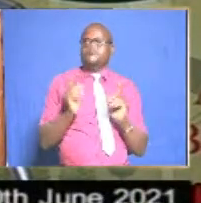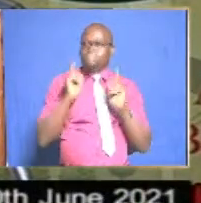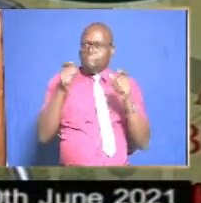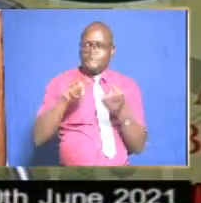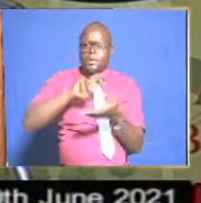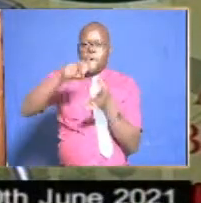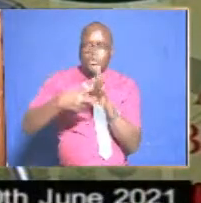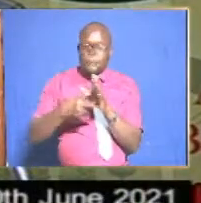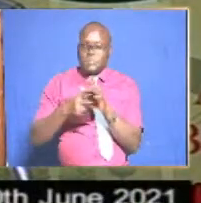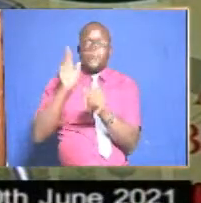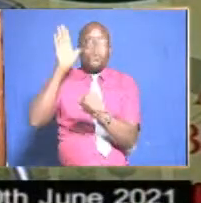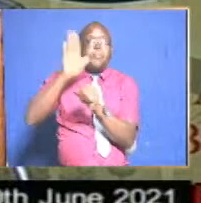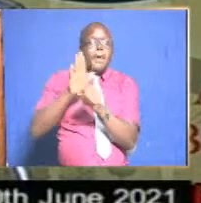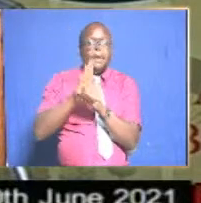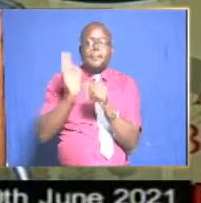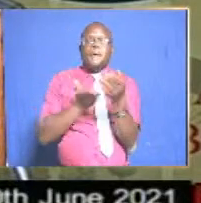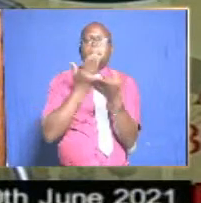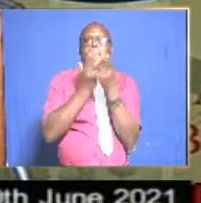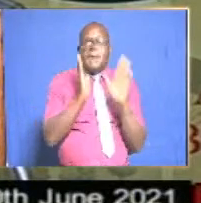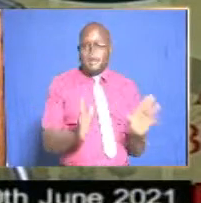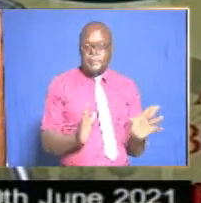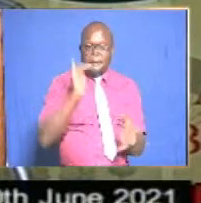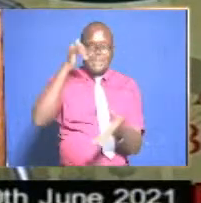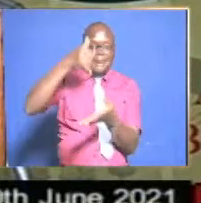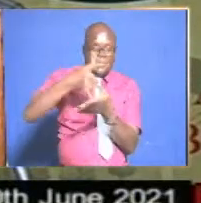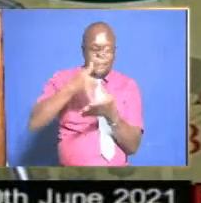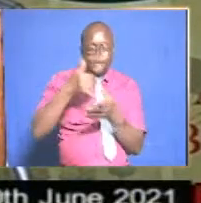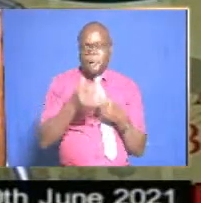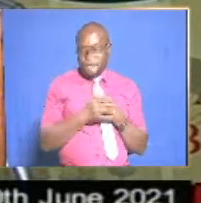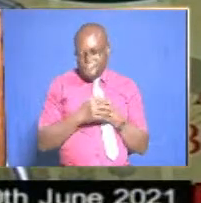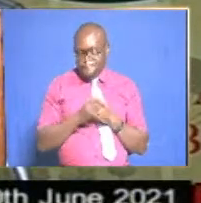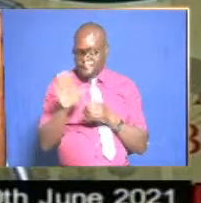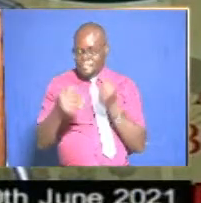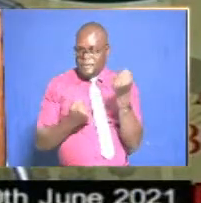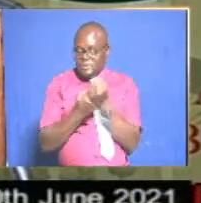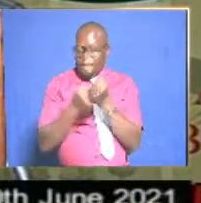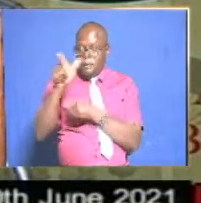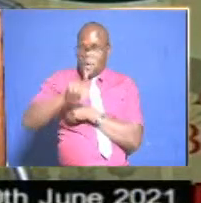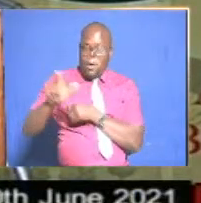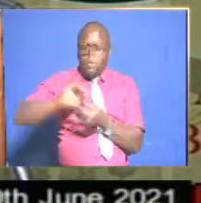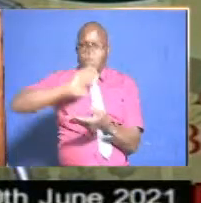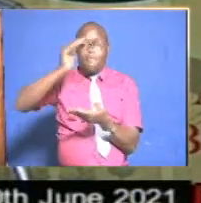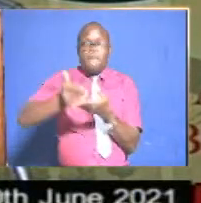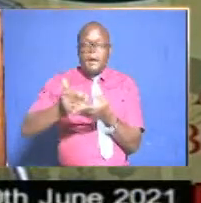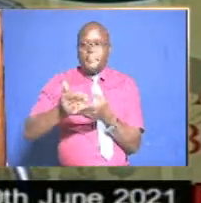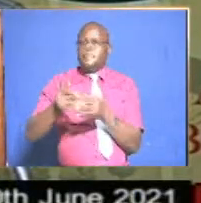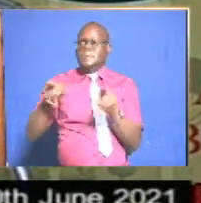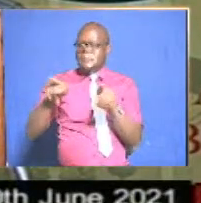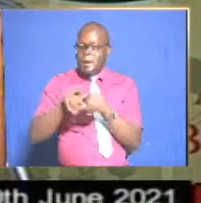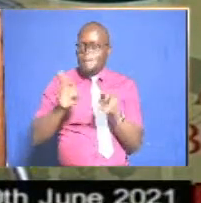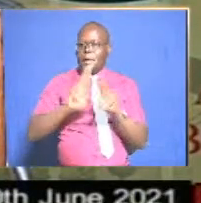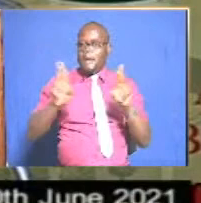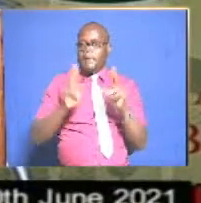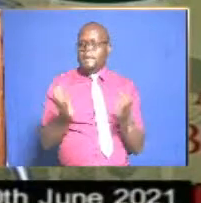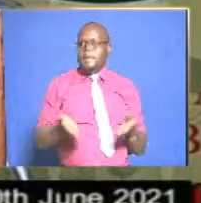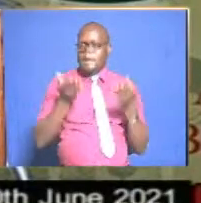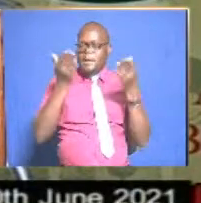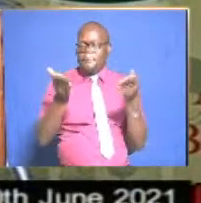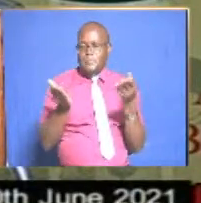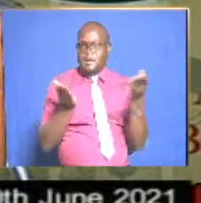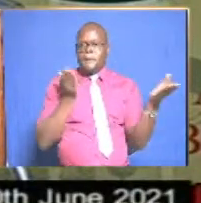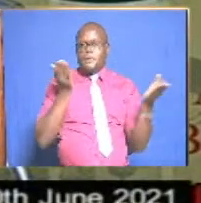to multiple bidders. This indeed will support local firms and has raised the delivery of